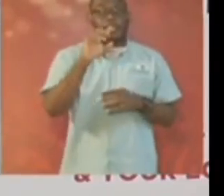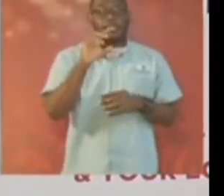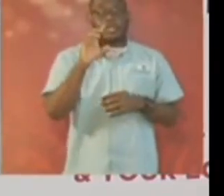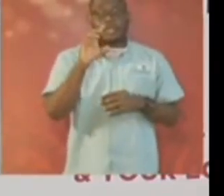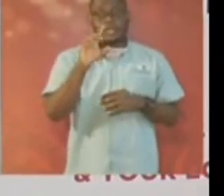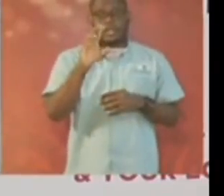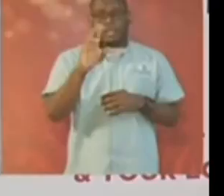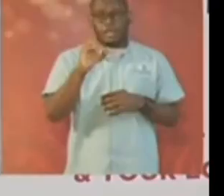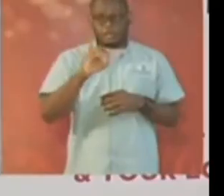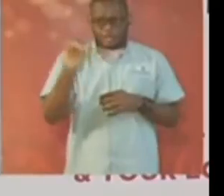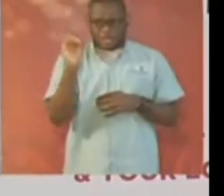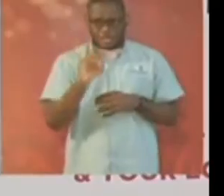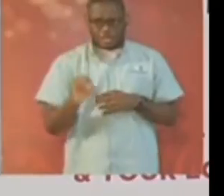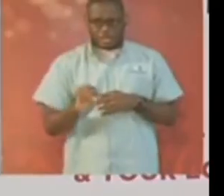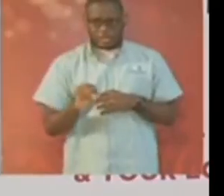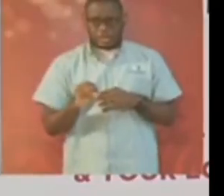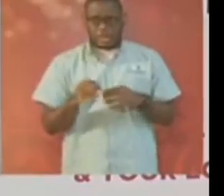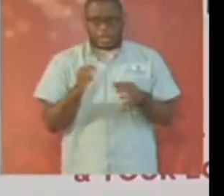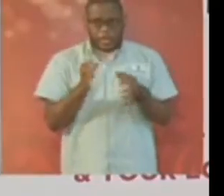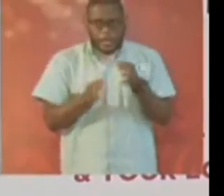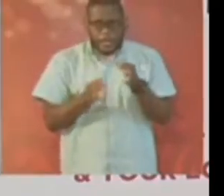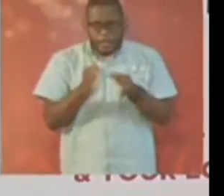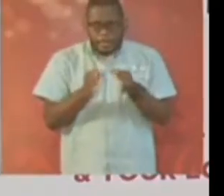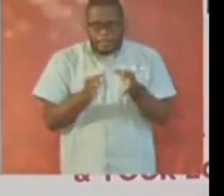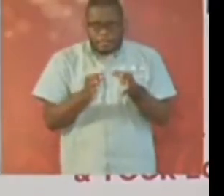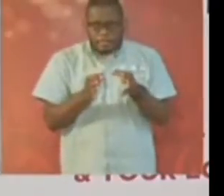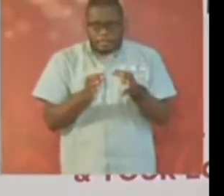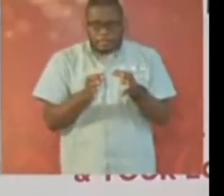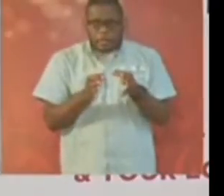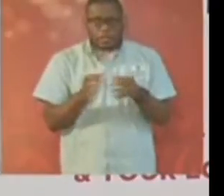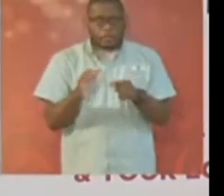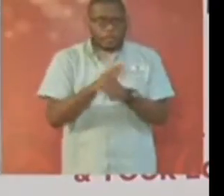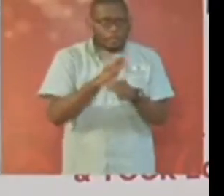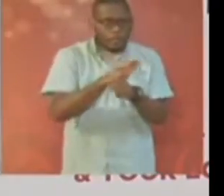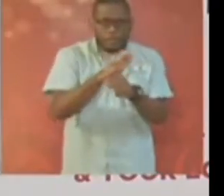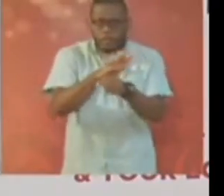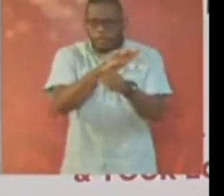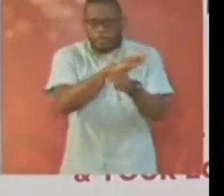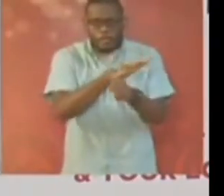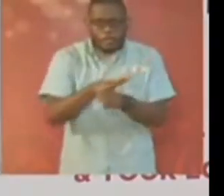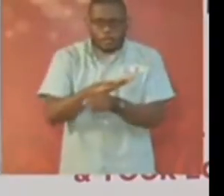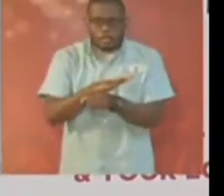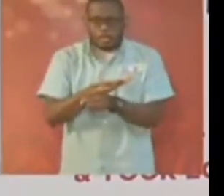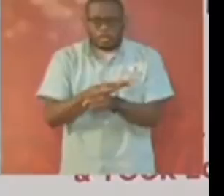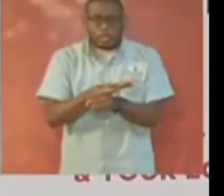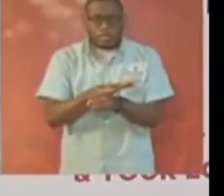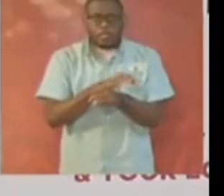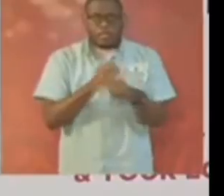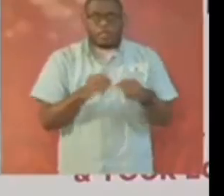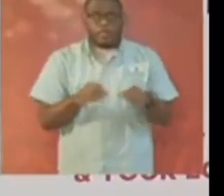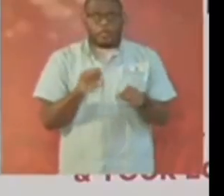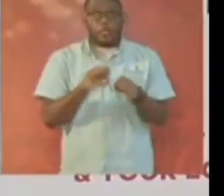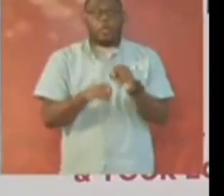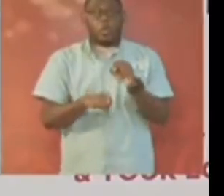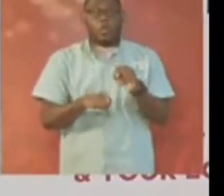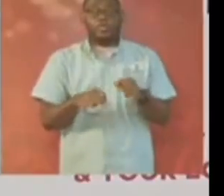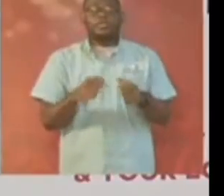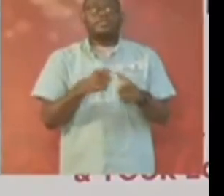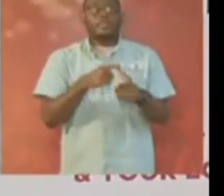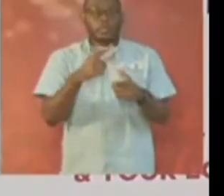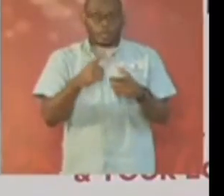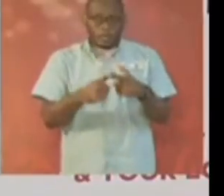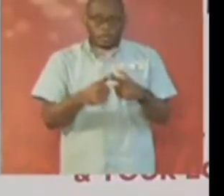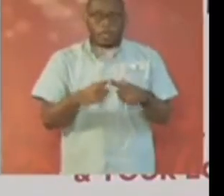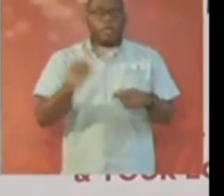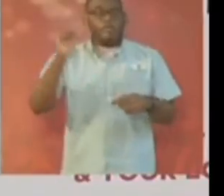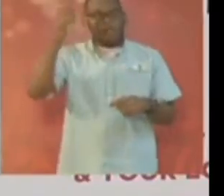or a trigger that the parallel healthcare system may be overwhelmed. As such, at that point in time, decisions need to be